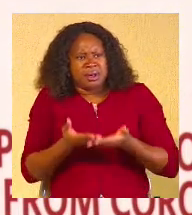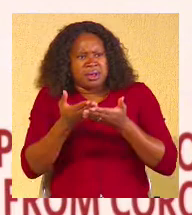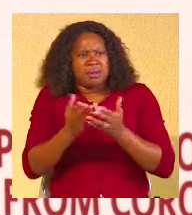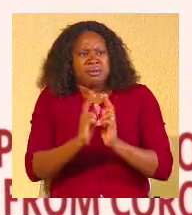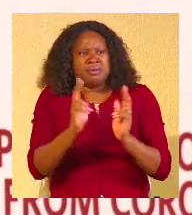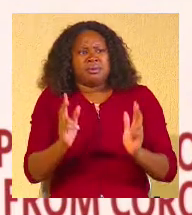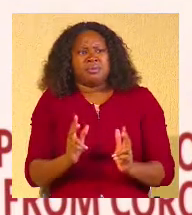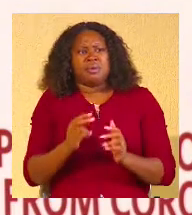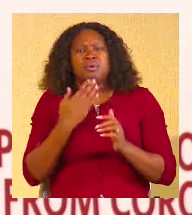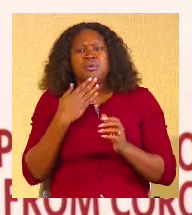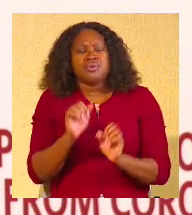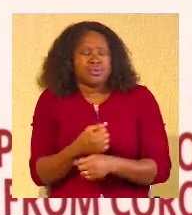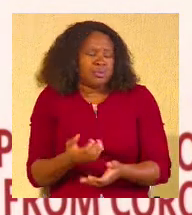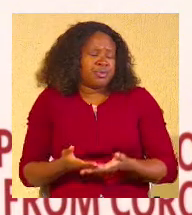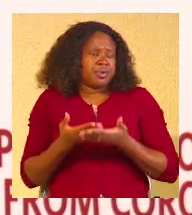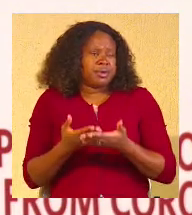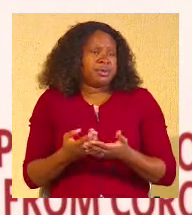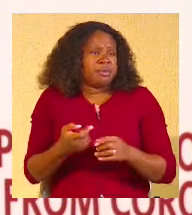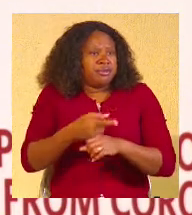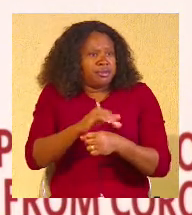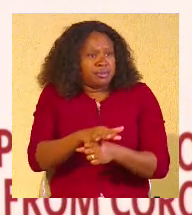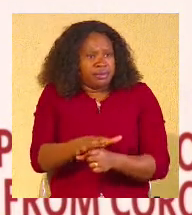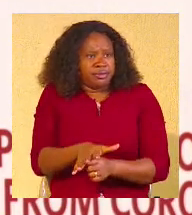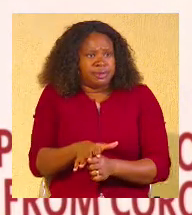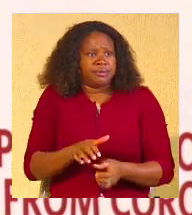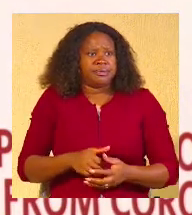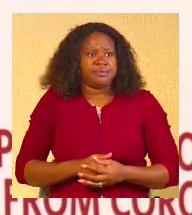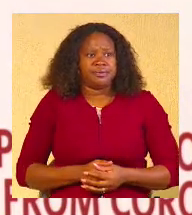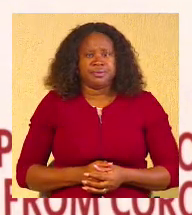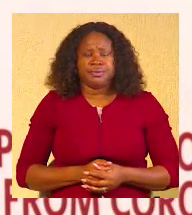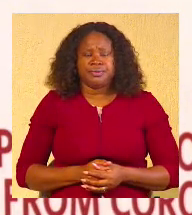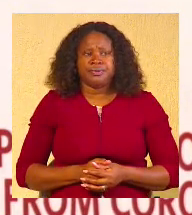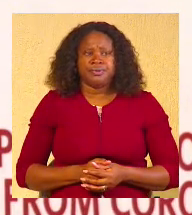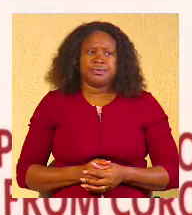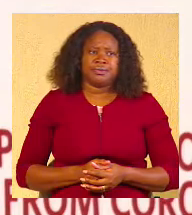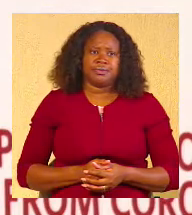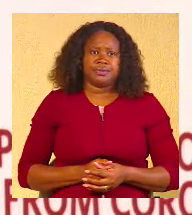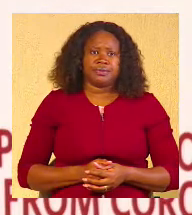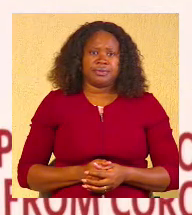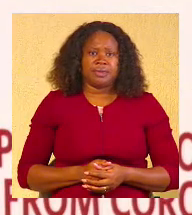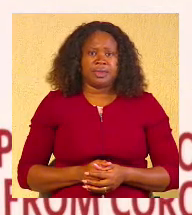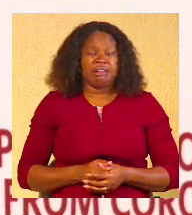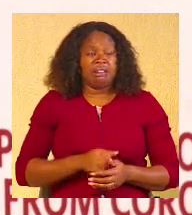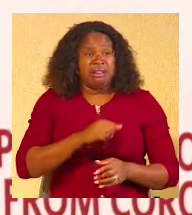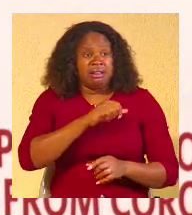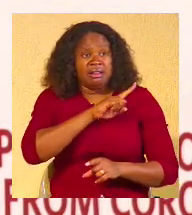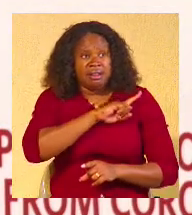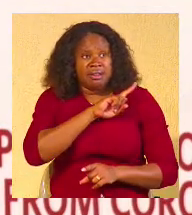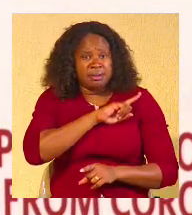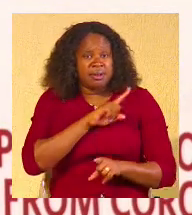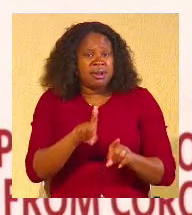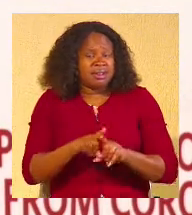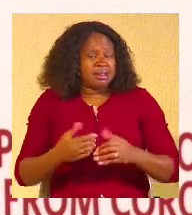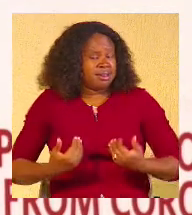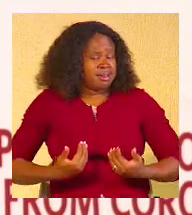are less fortunate during this difficult time in their lives. Hence, as a young